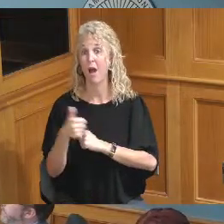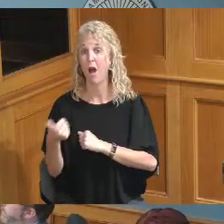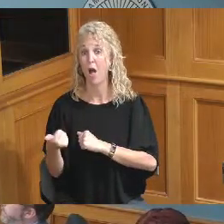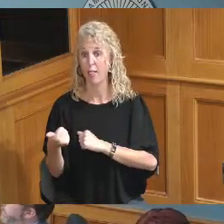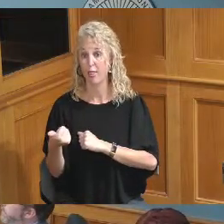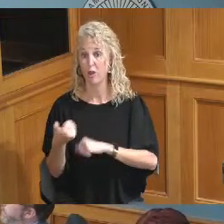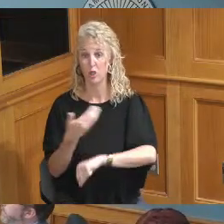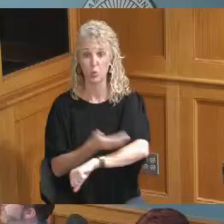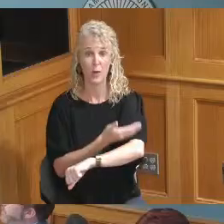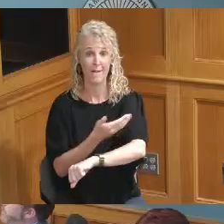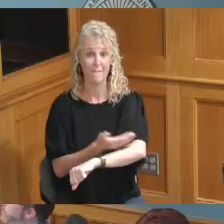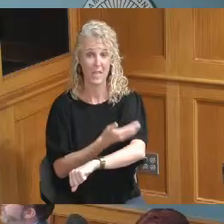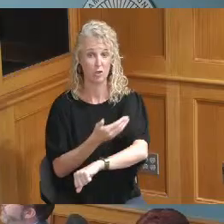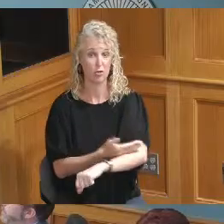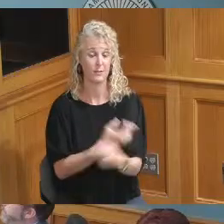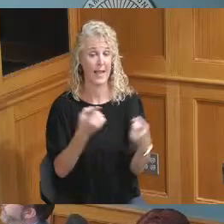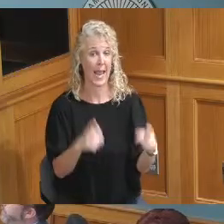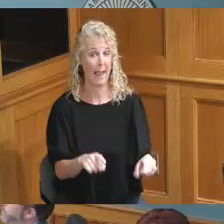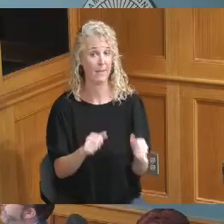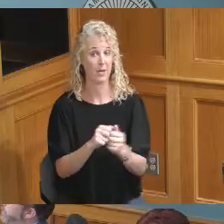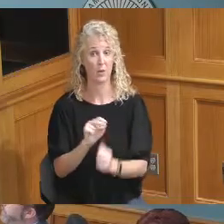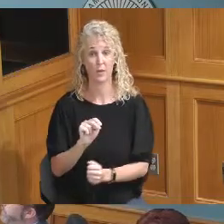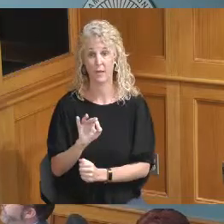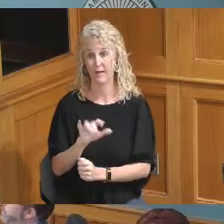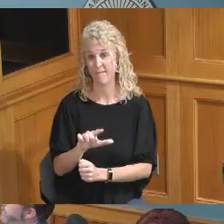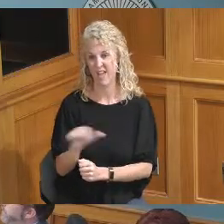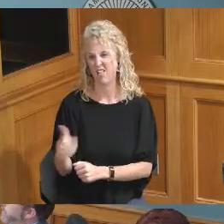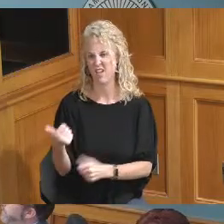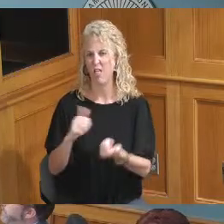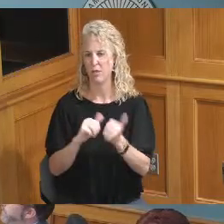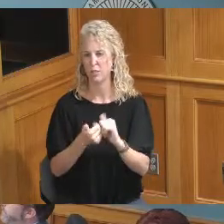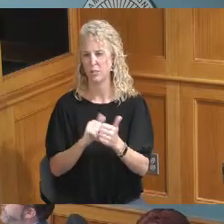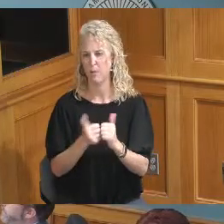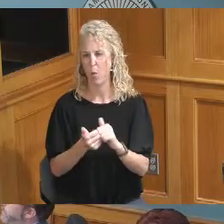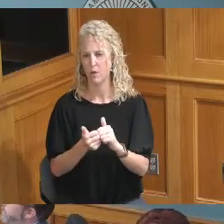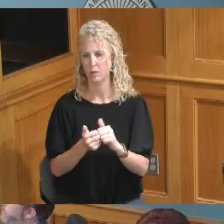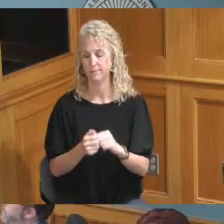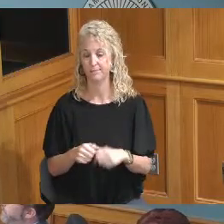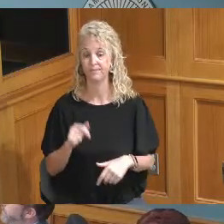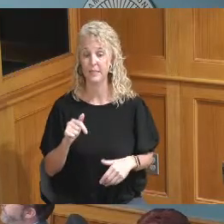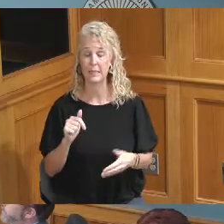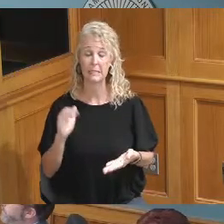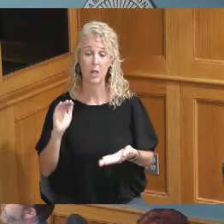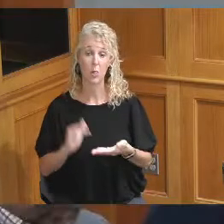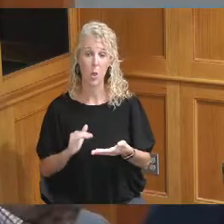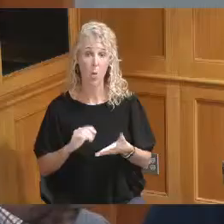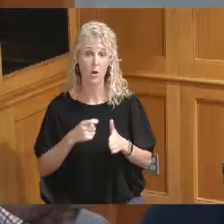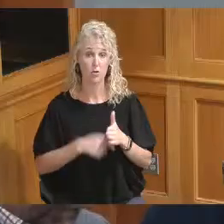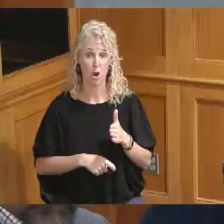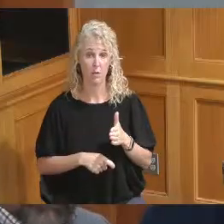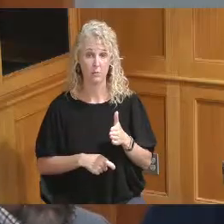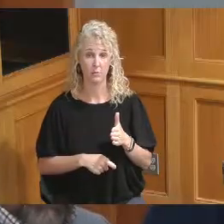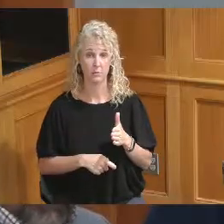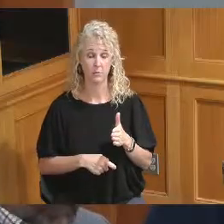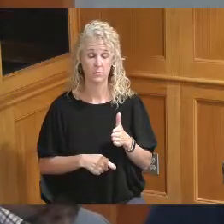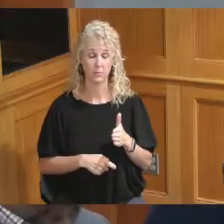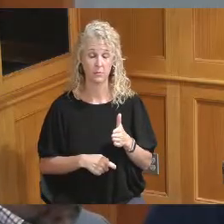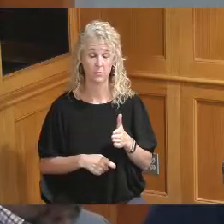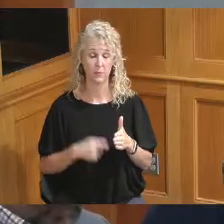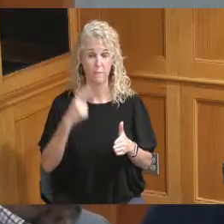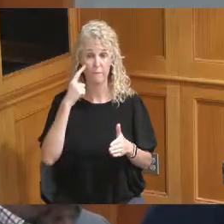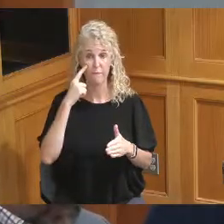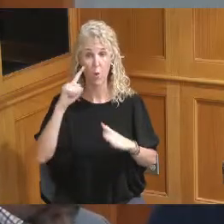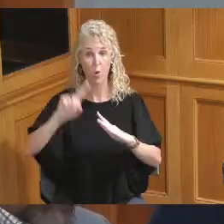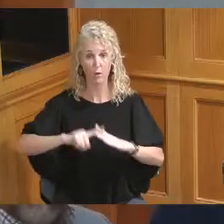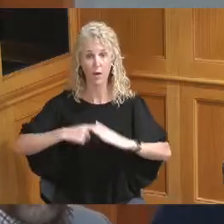are going on around the country. This is probably a lower cost of initial